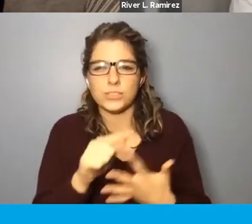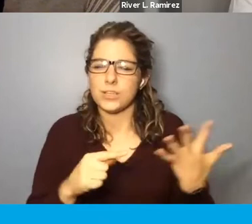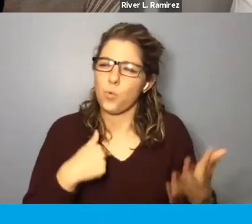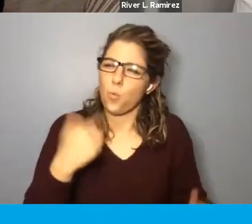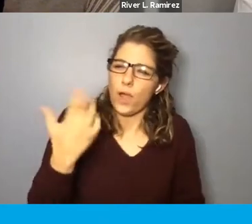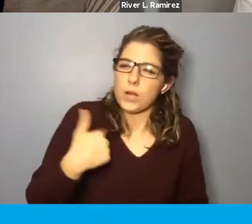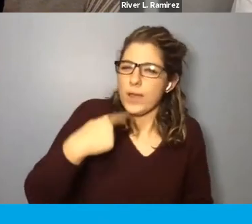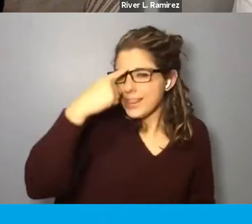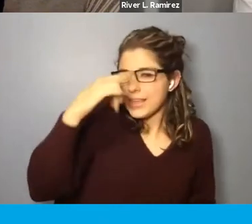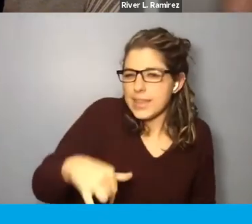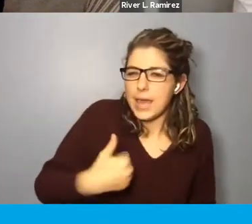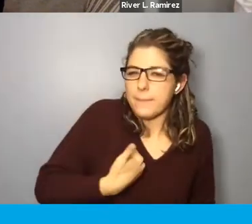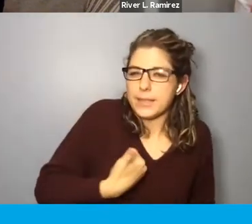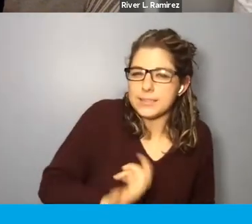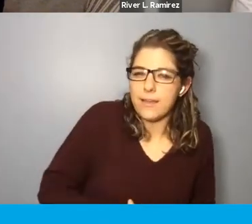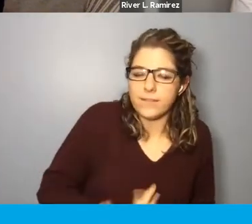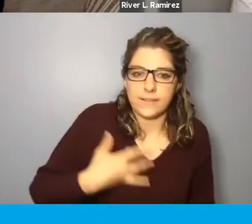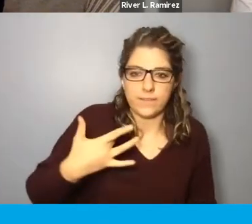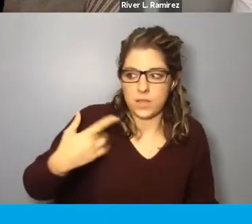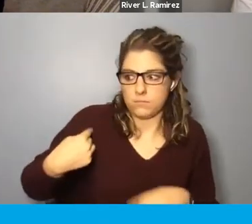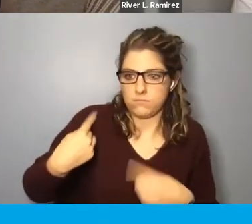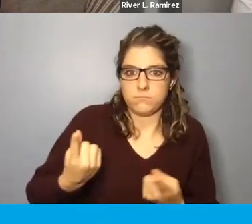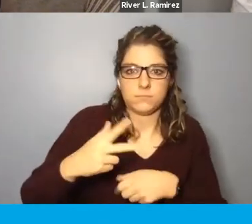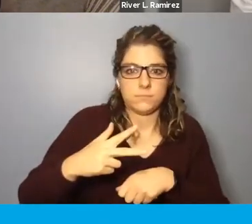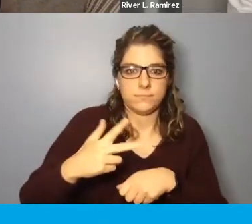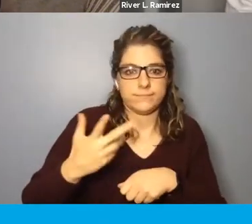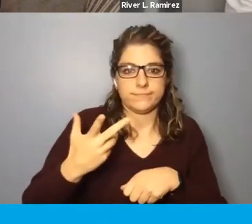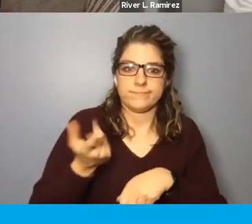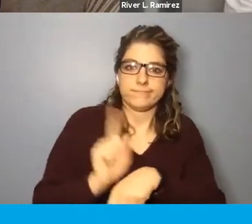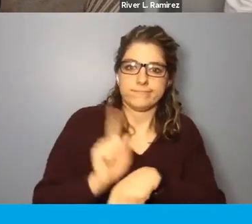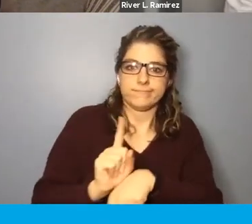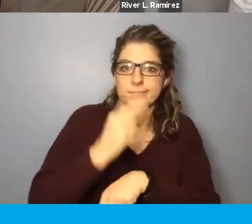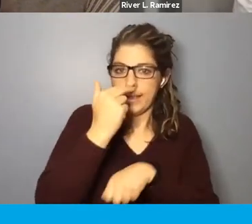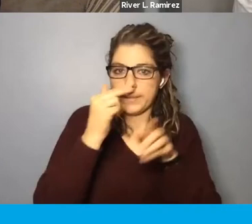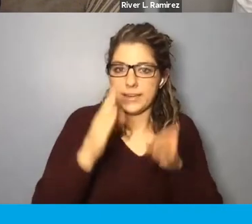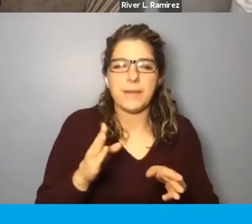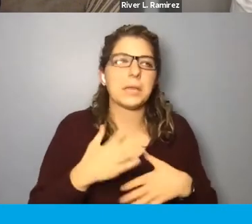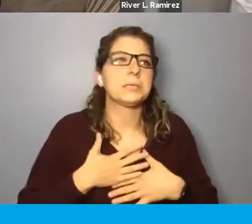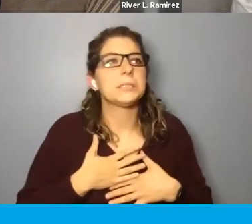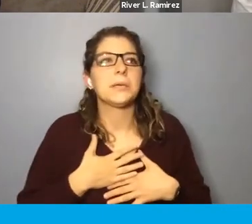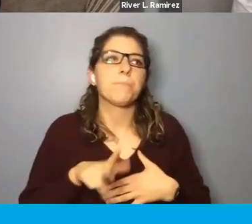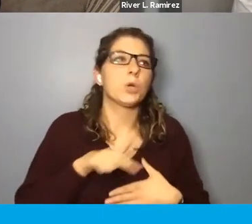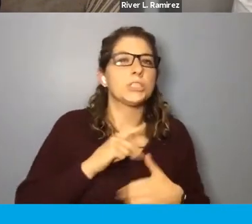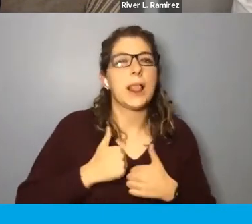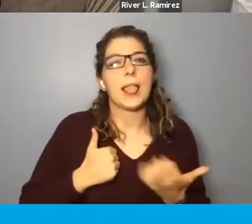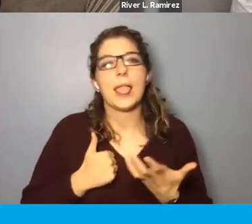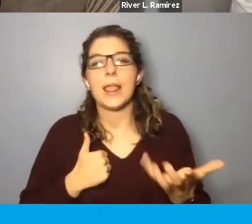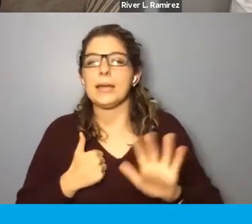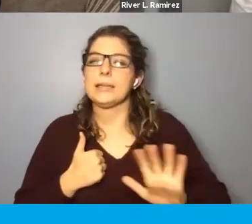had this feeling throughout stand-up that I'm like, I don't really want to share personal